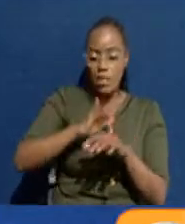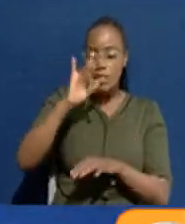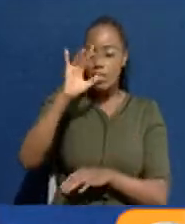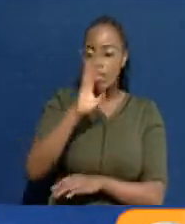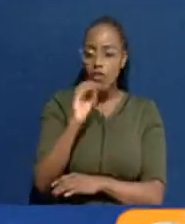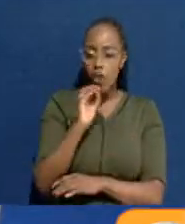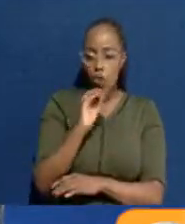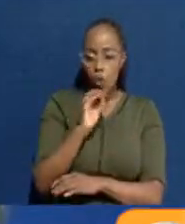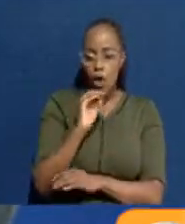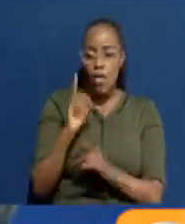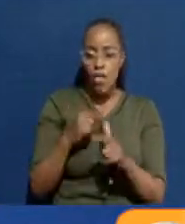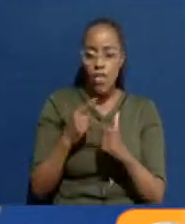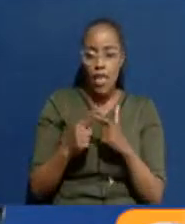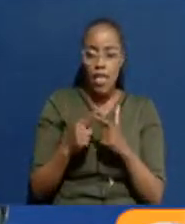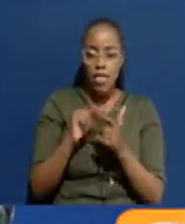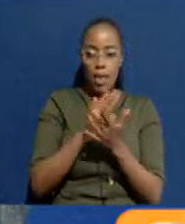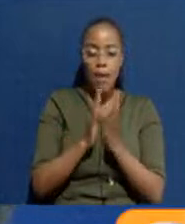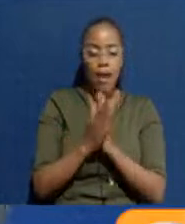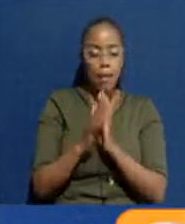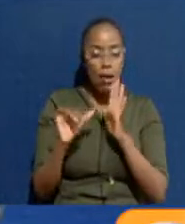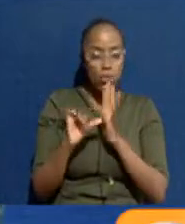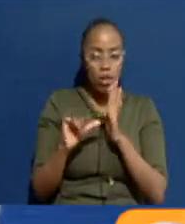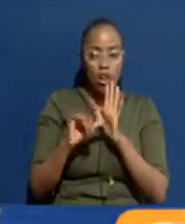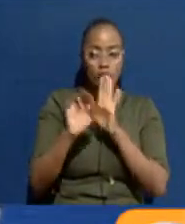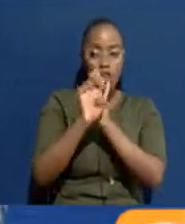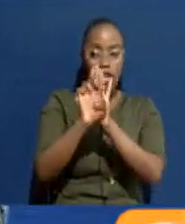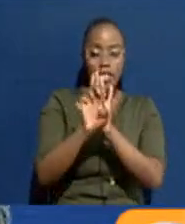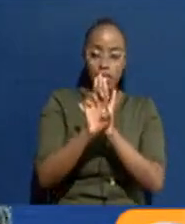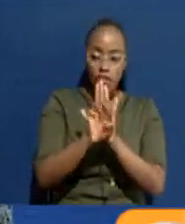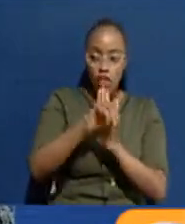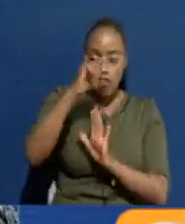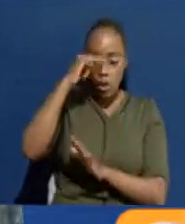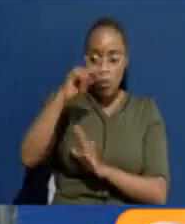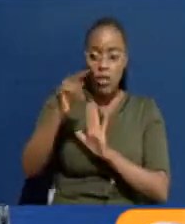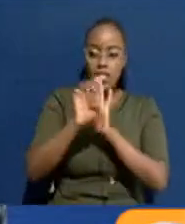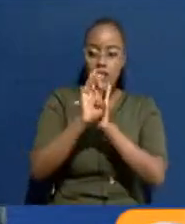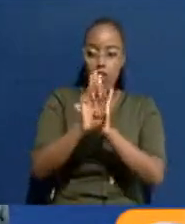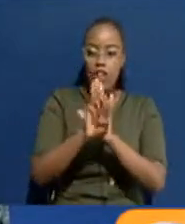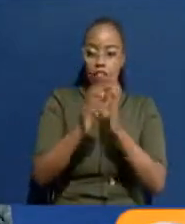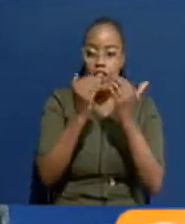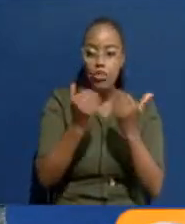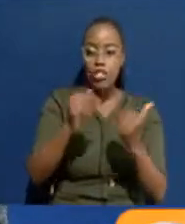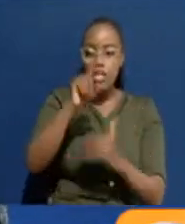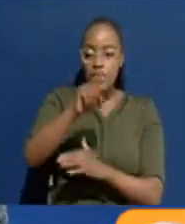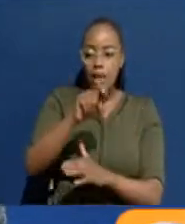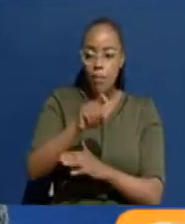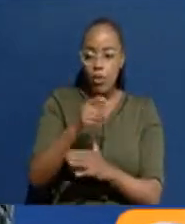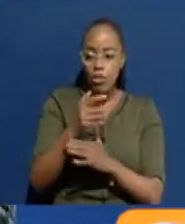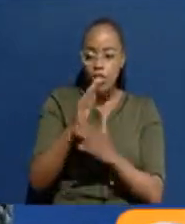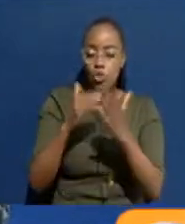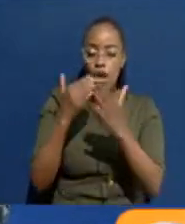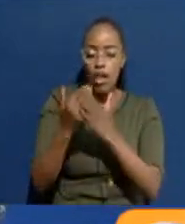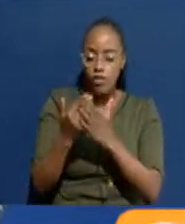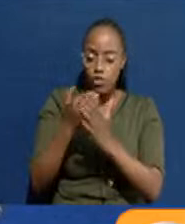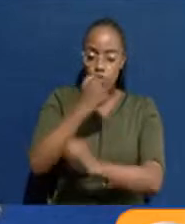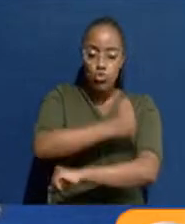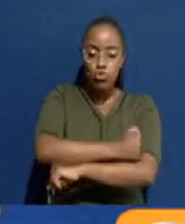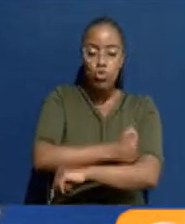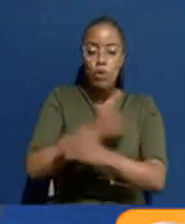the poor, they end up to be counterproductive. Take, for instance, a policy such as children should not reach school before 7